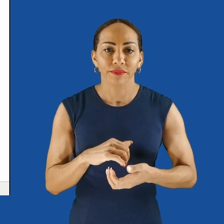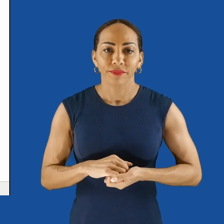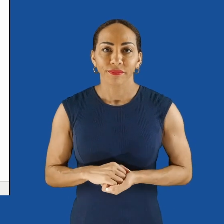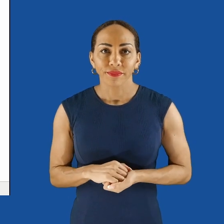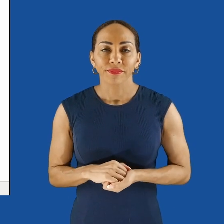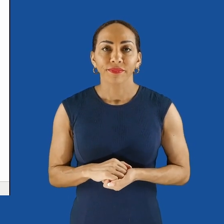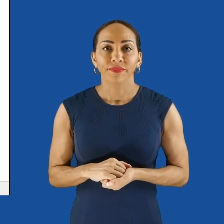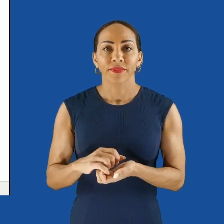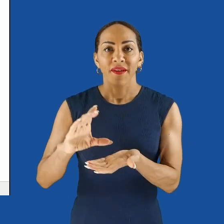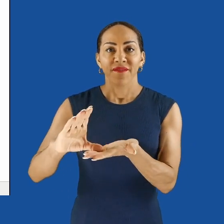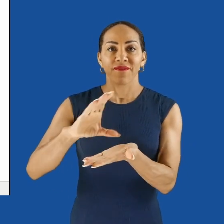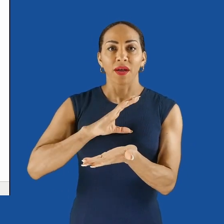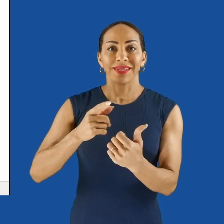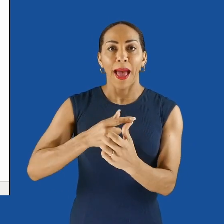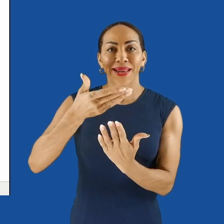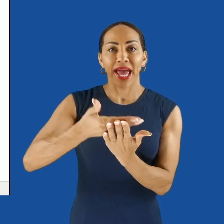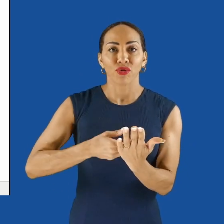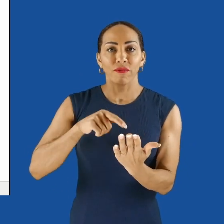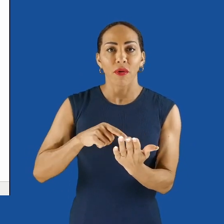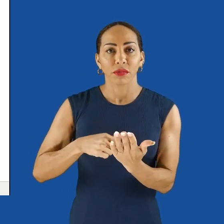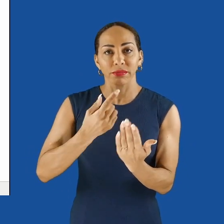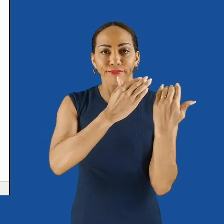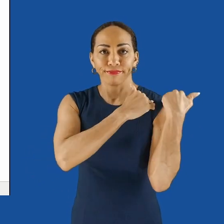writing funding applications,